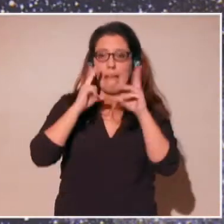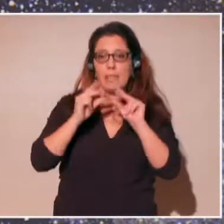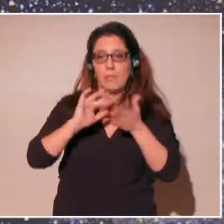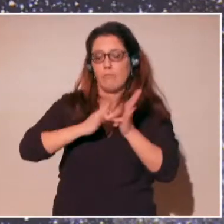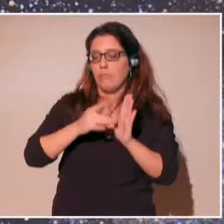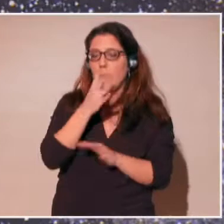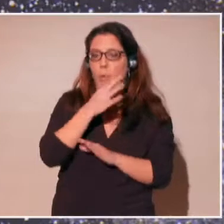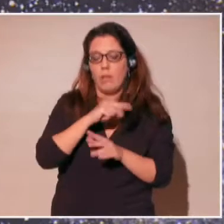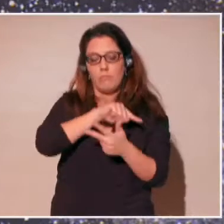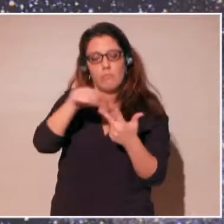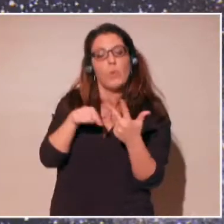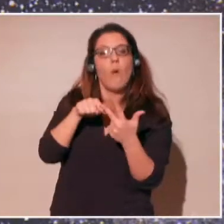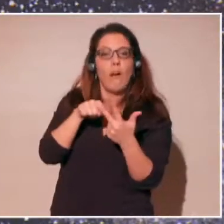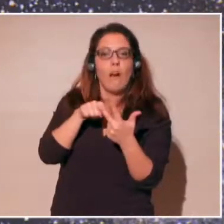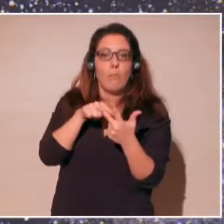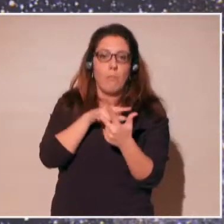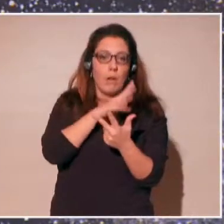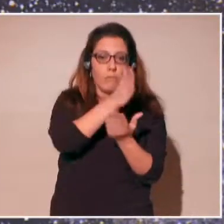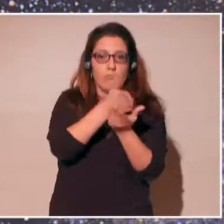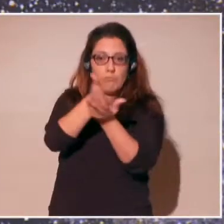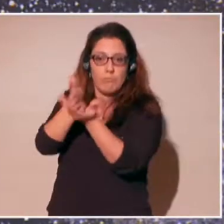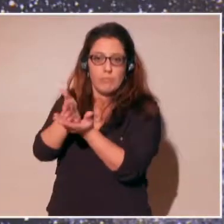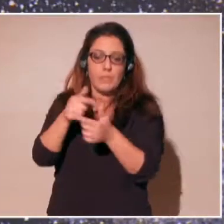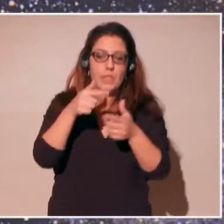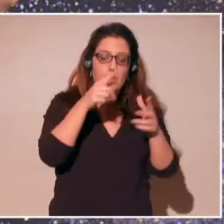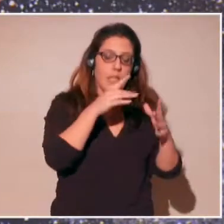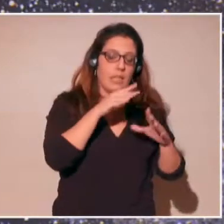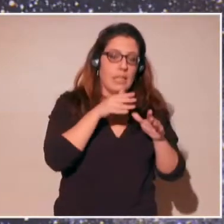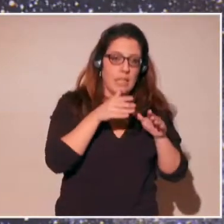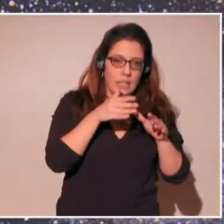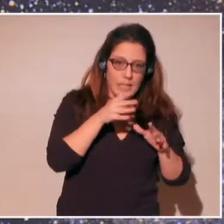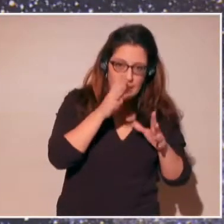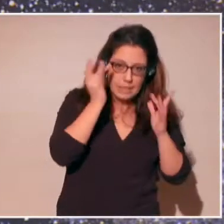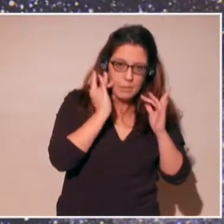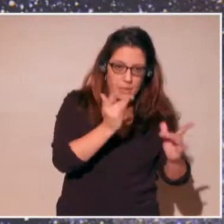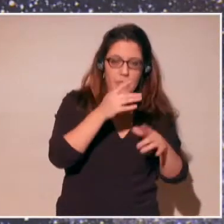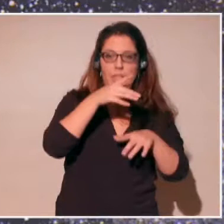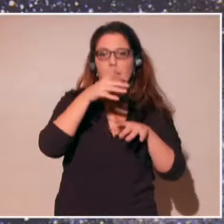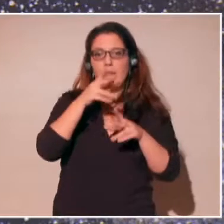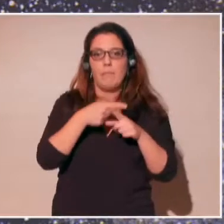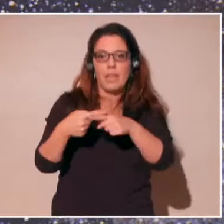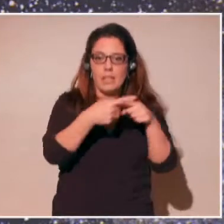details. I really want to underline 3 major pillars. Sharing